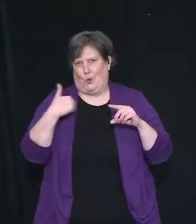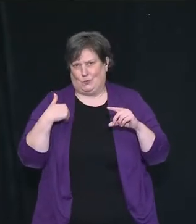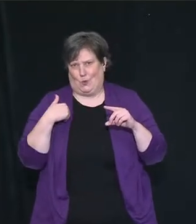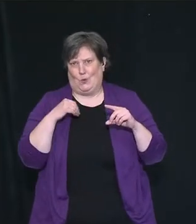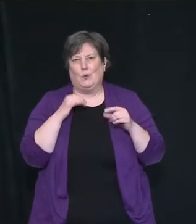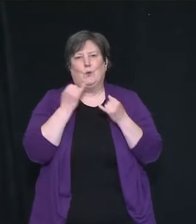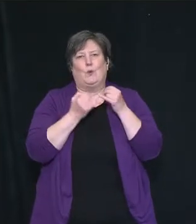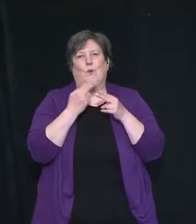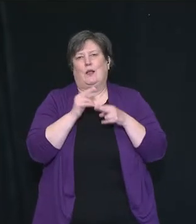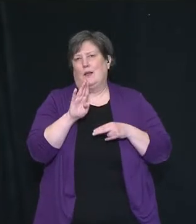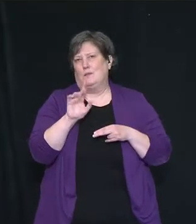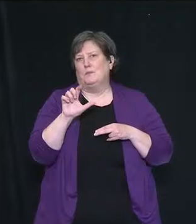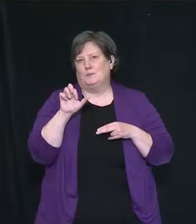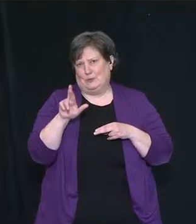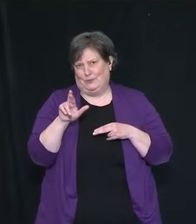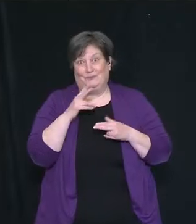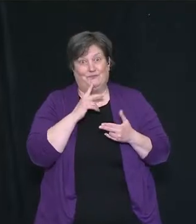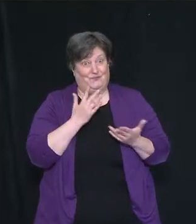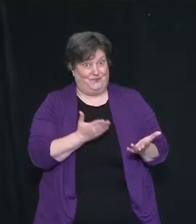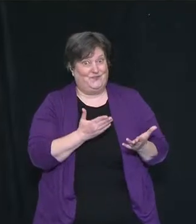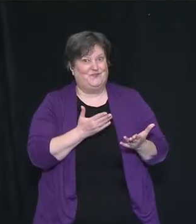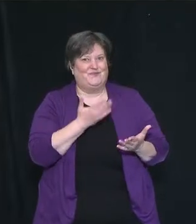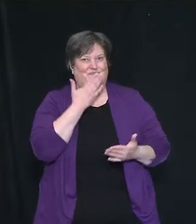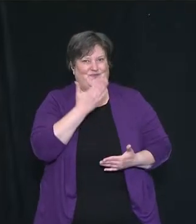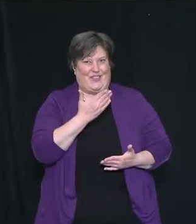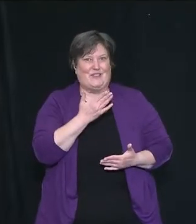Thank you. Merci. Nakurmik.